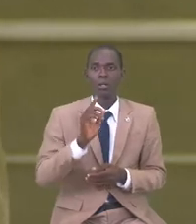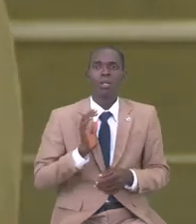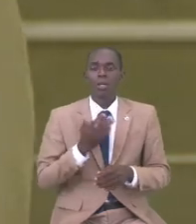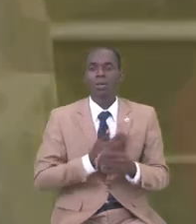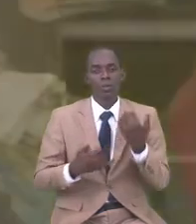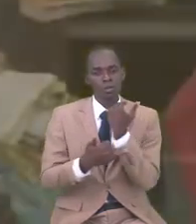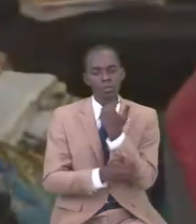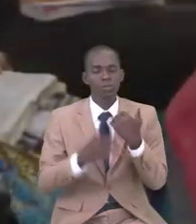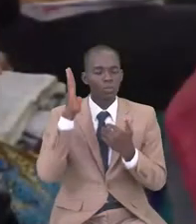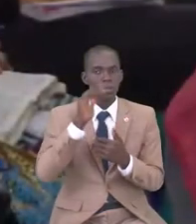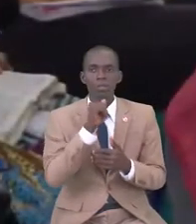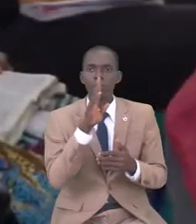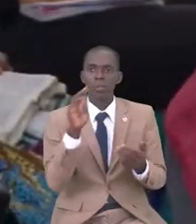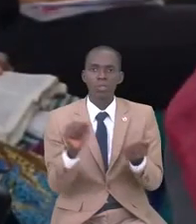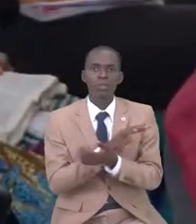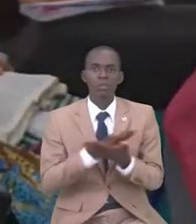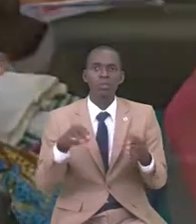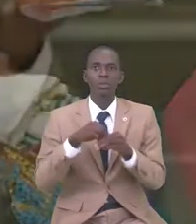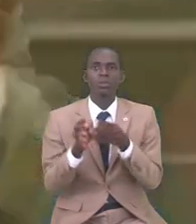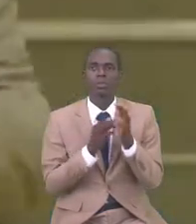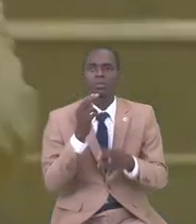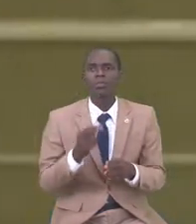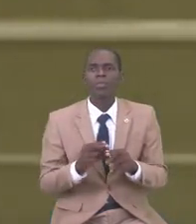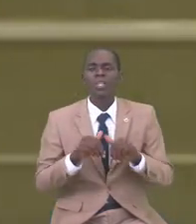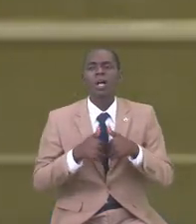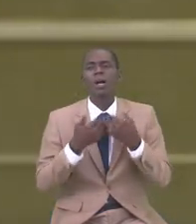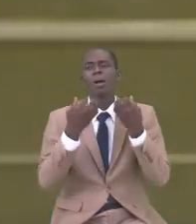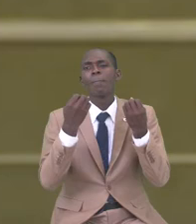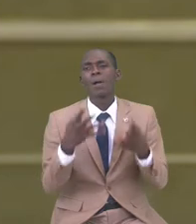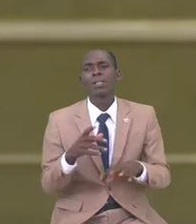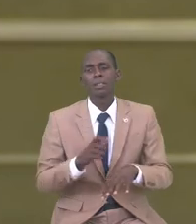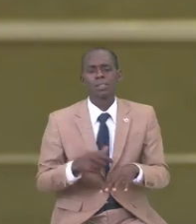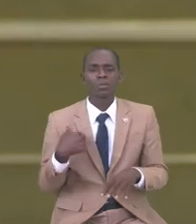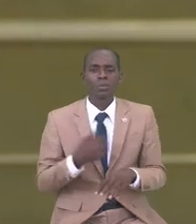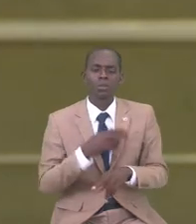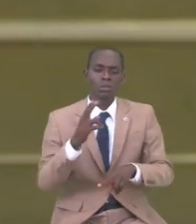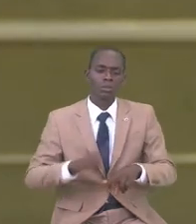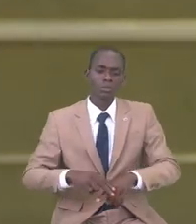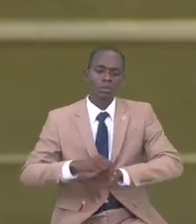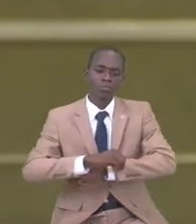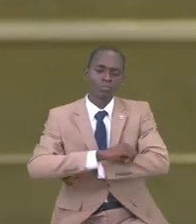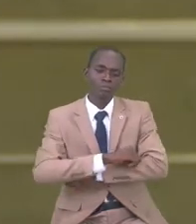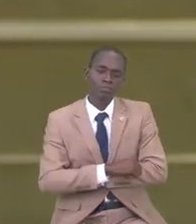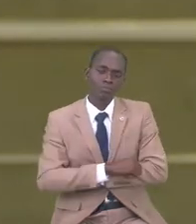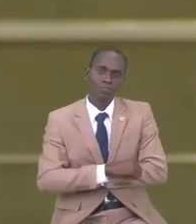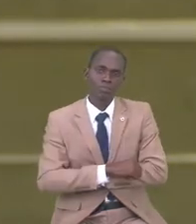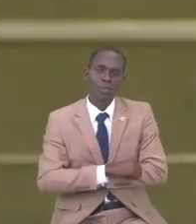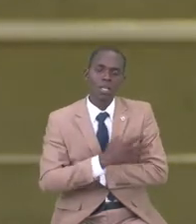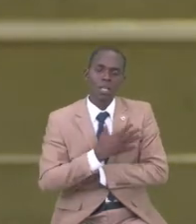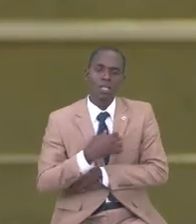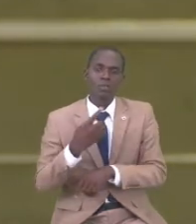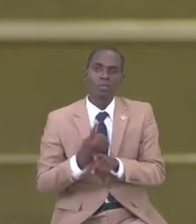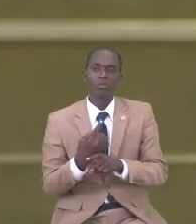not be destroyed. How many times we have sat down, folded our hands, and